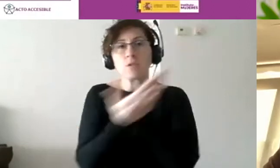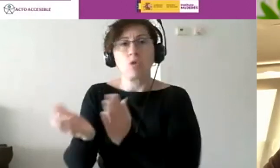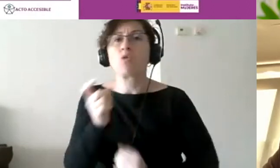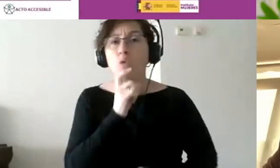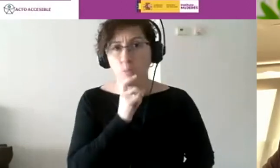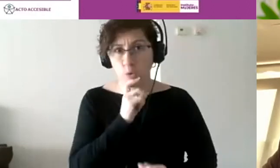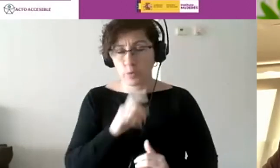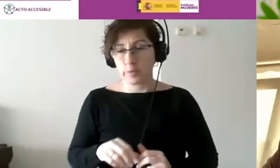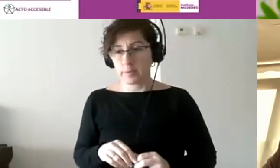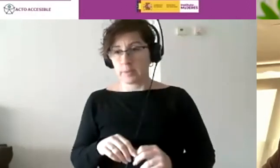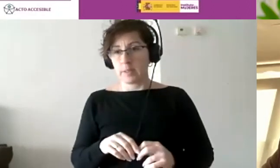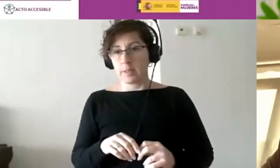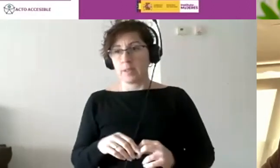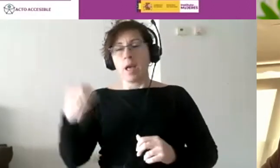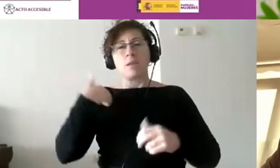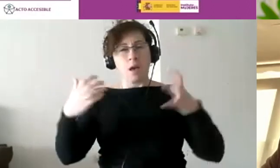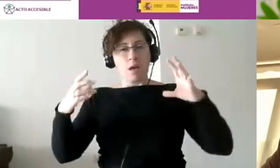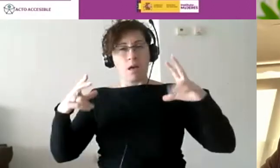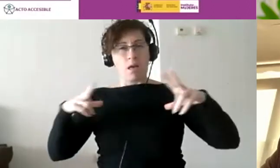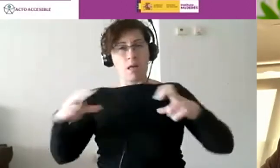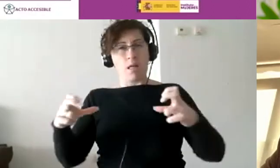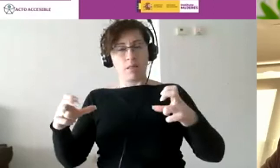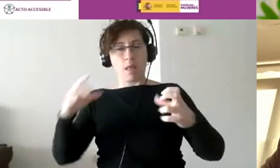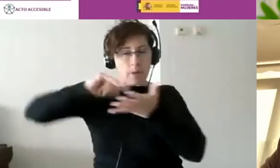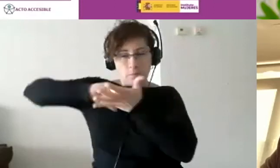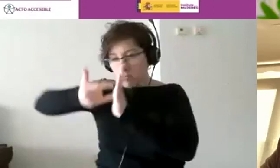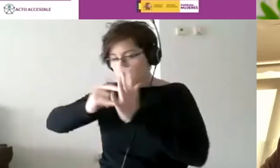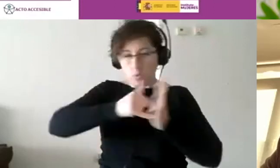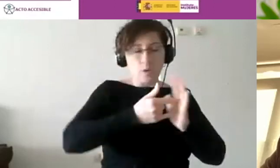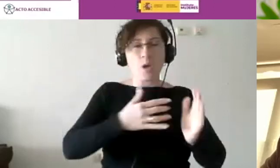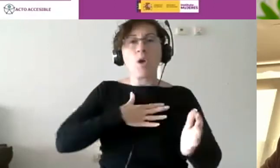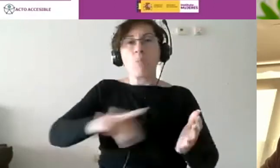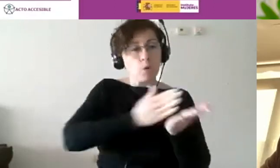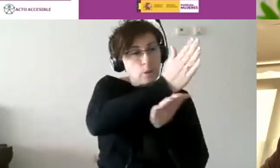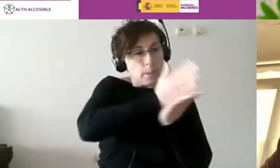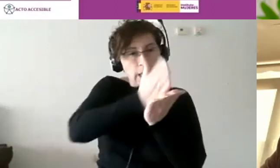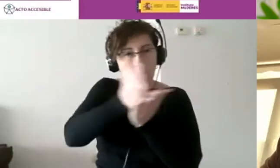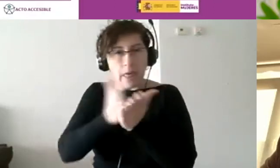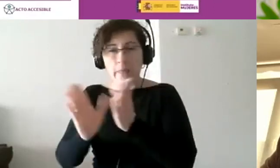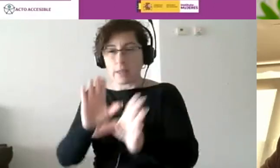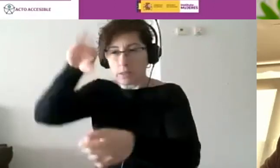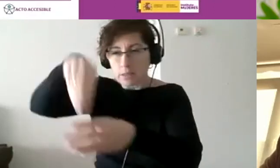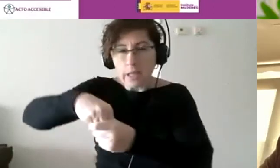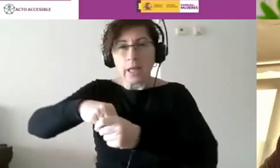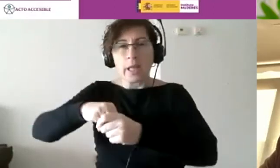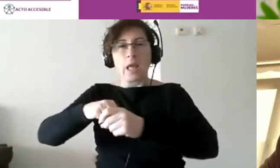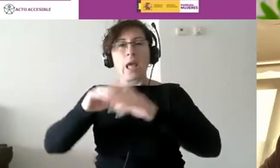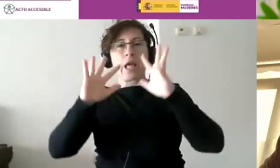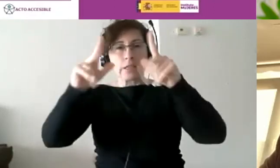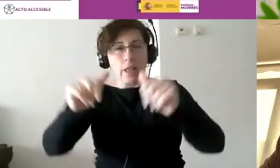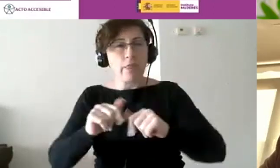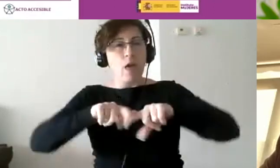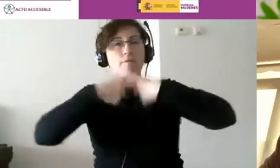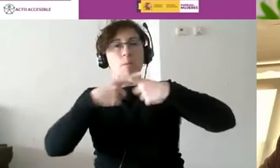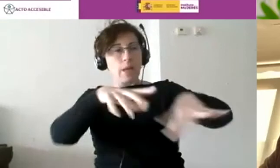the reception of the people who are coming. We have a mapping exercise of the possibilities of residents,